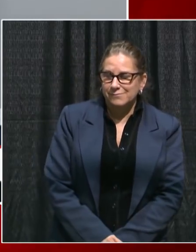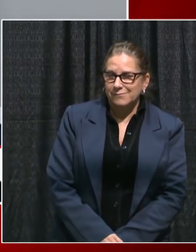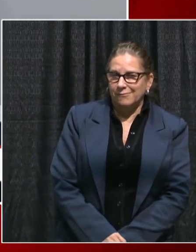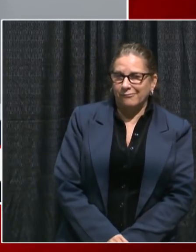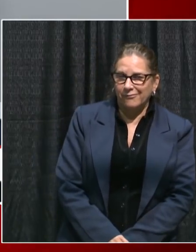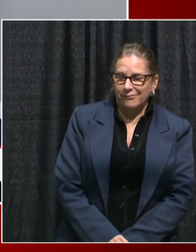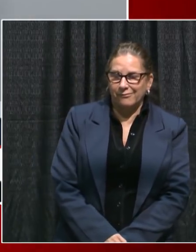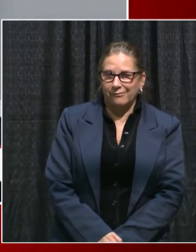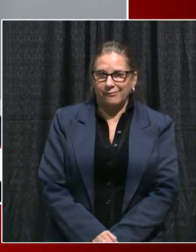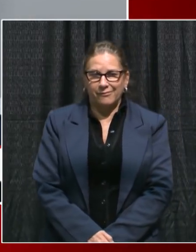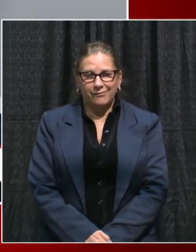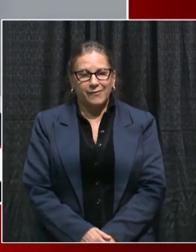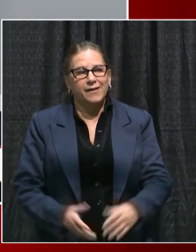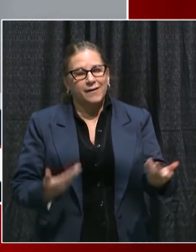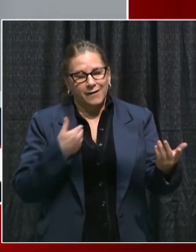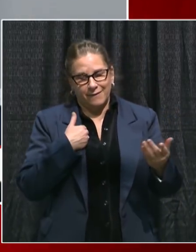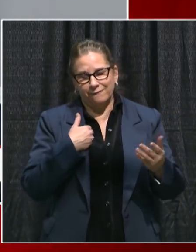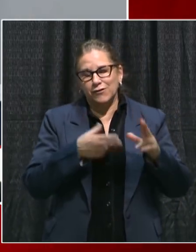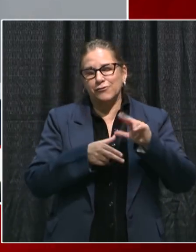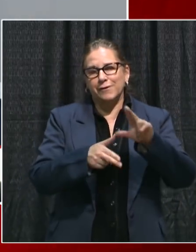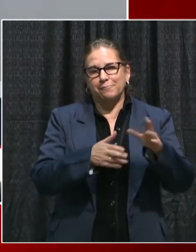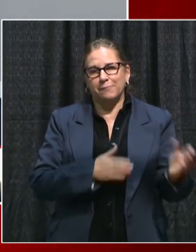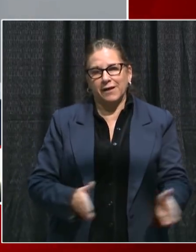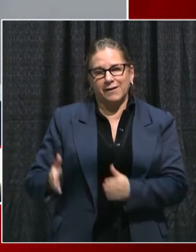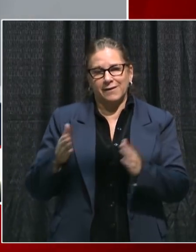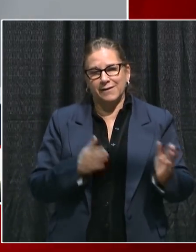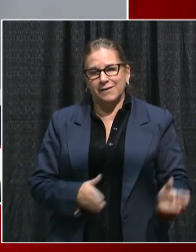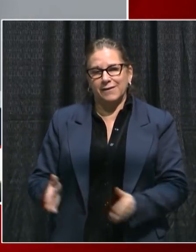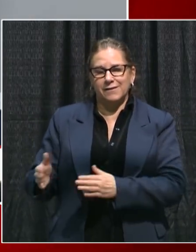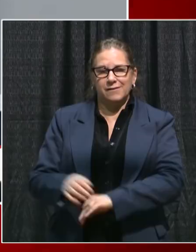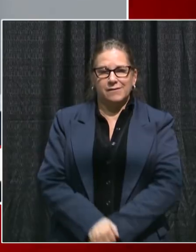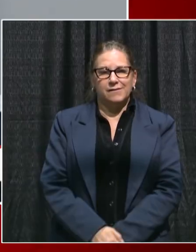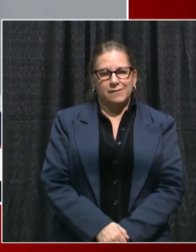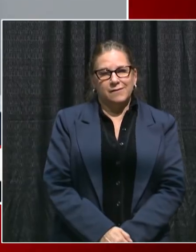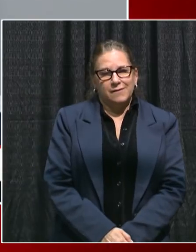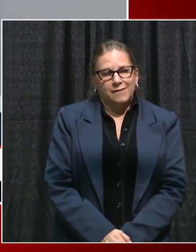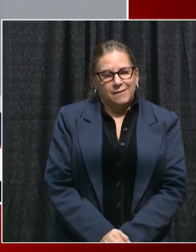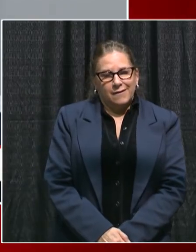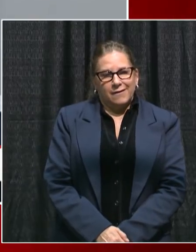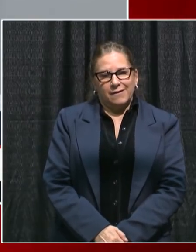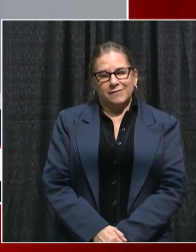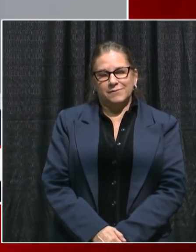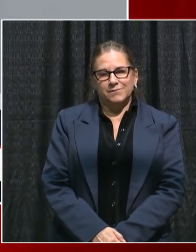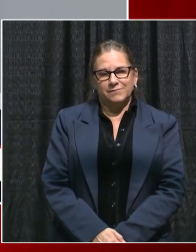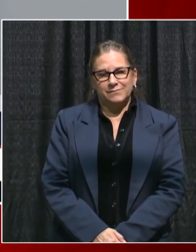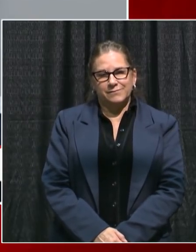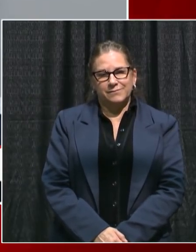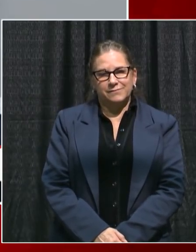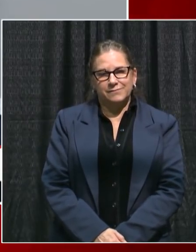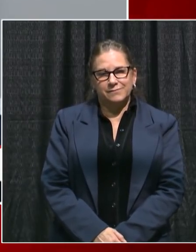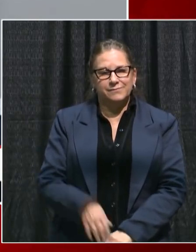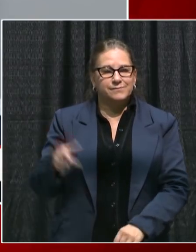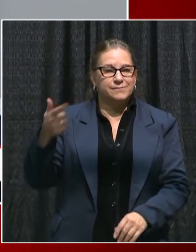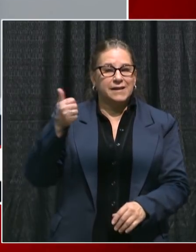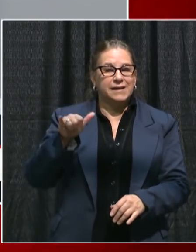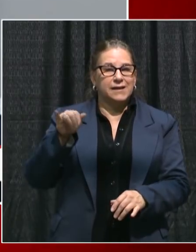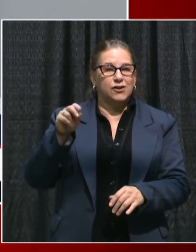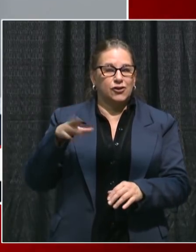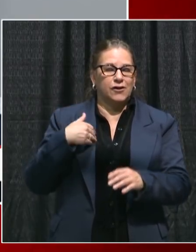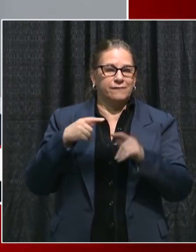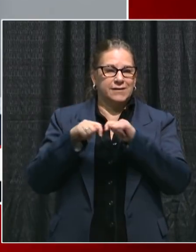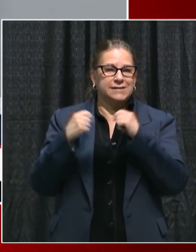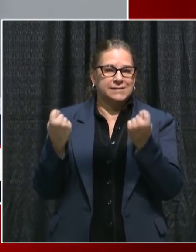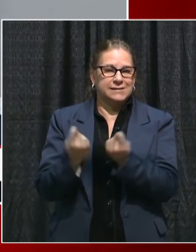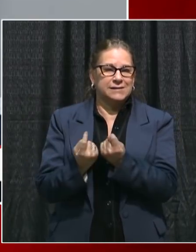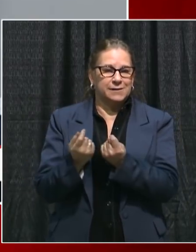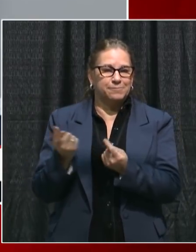Actually, we were, the mayor mentioned, and Administrator Gaynor's team has we've already been working with them